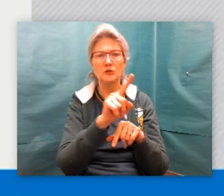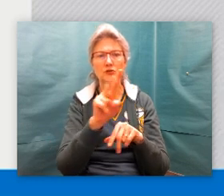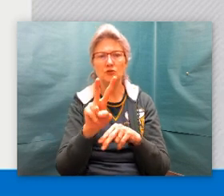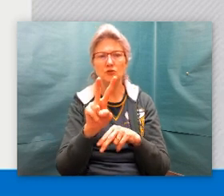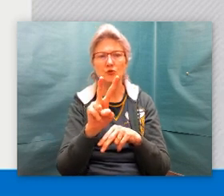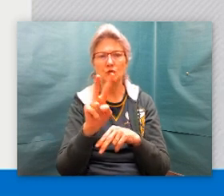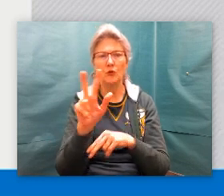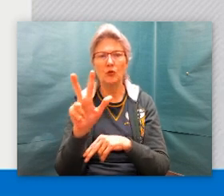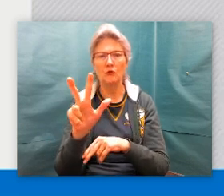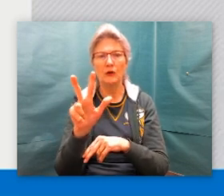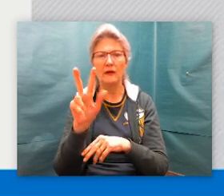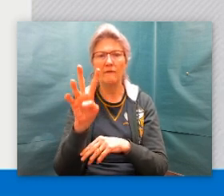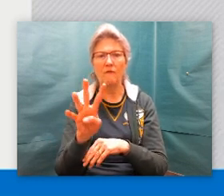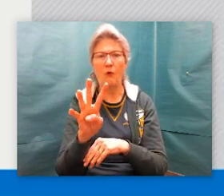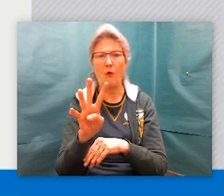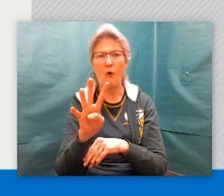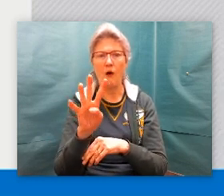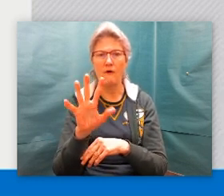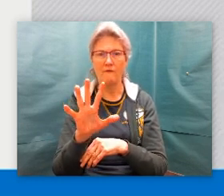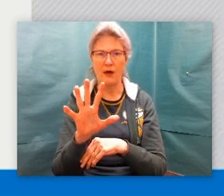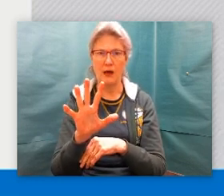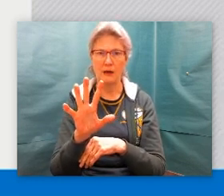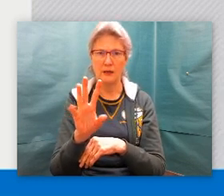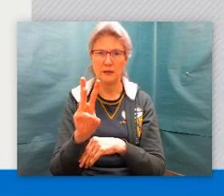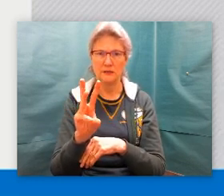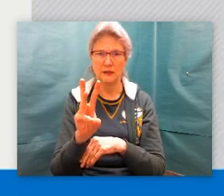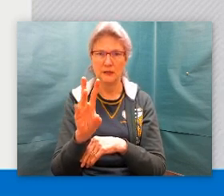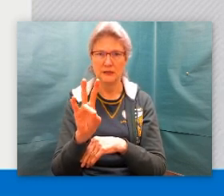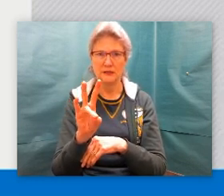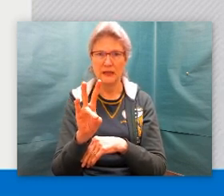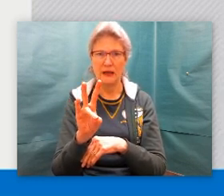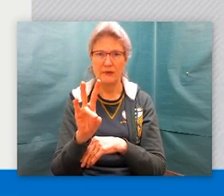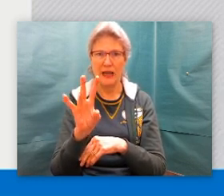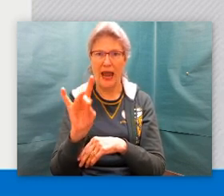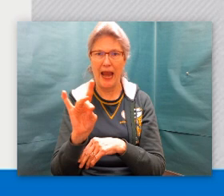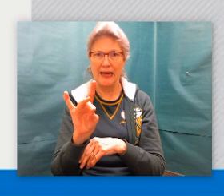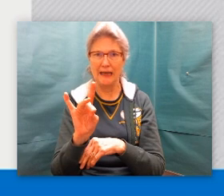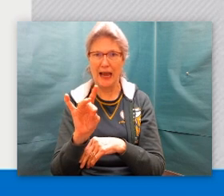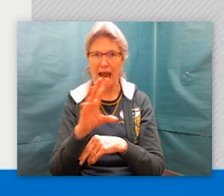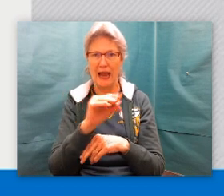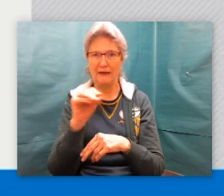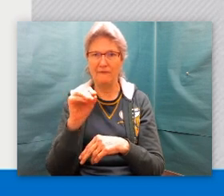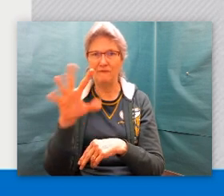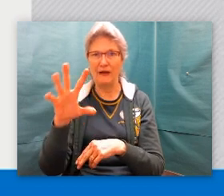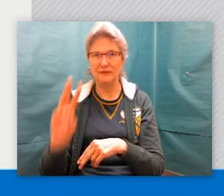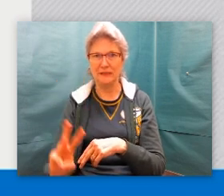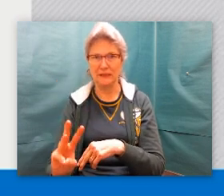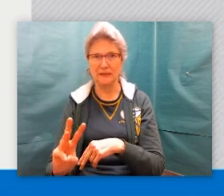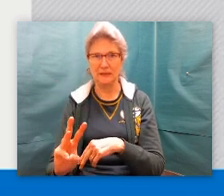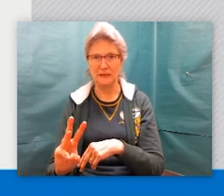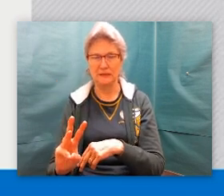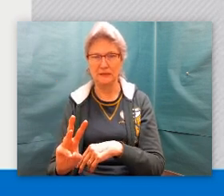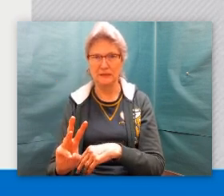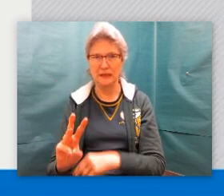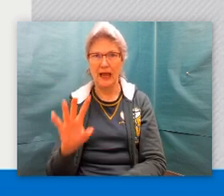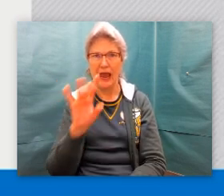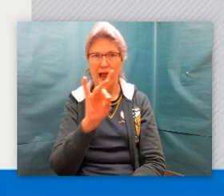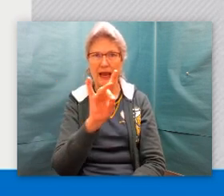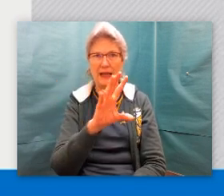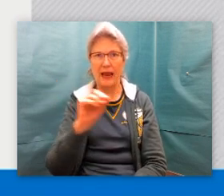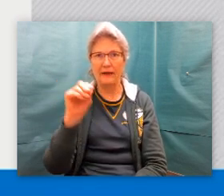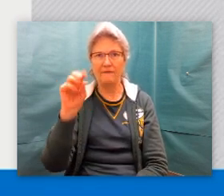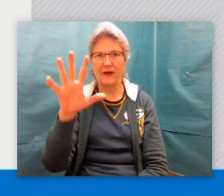1, 2, 3, 4, 5, 6, 7, 8, and 5/6. So 8